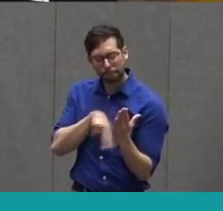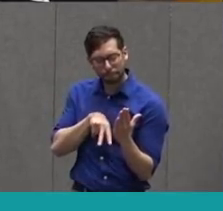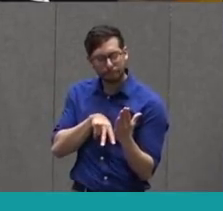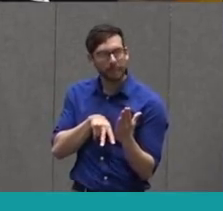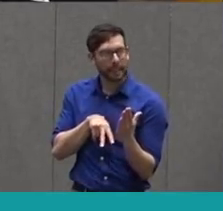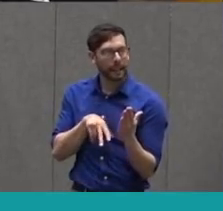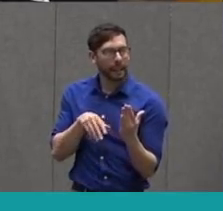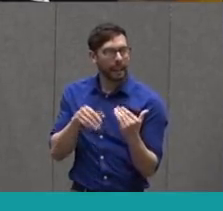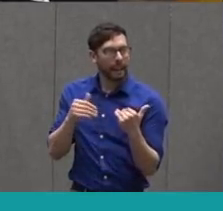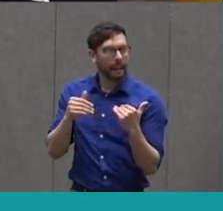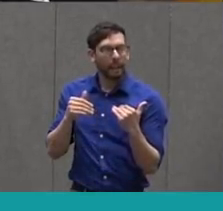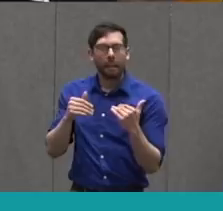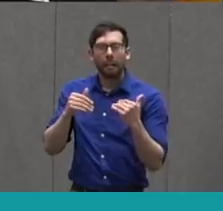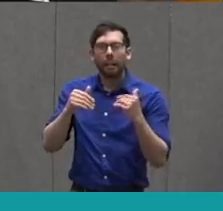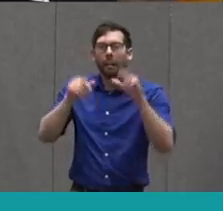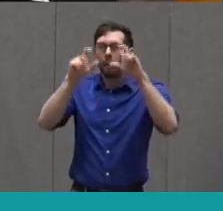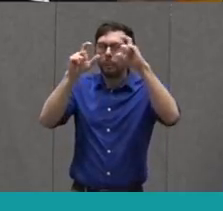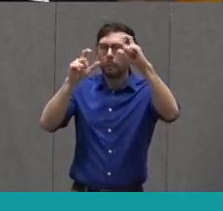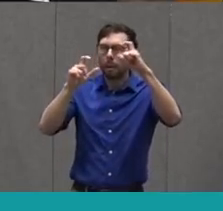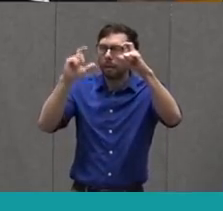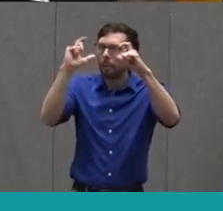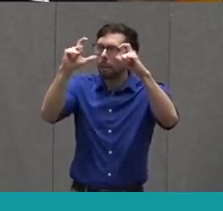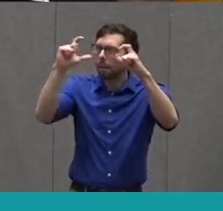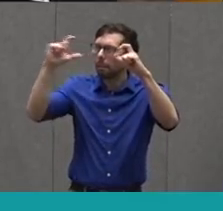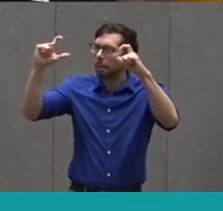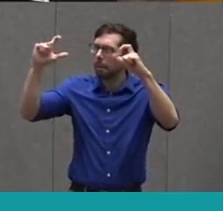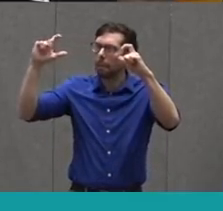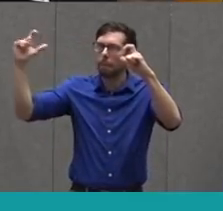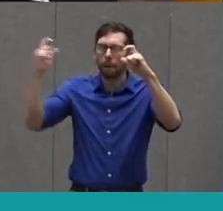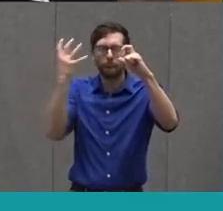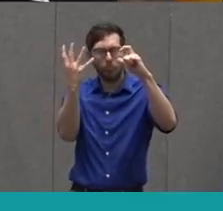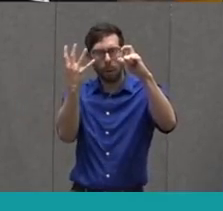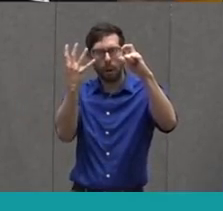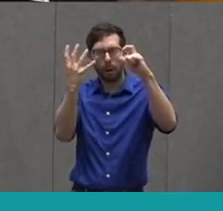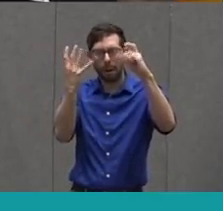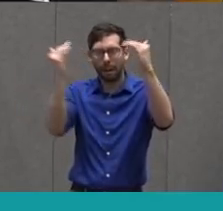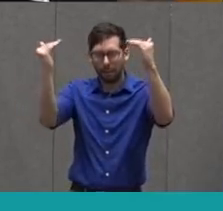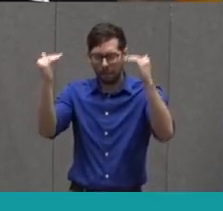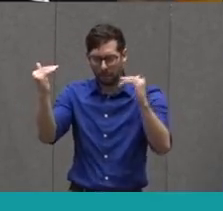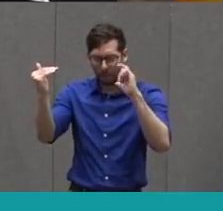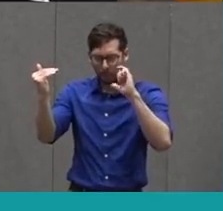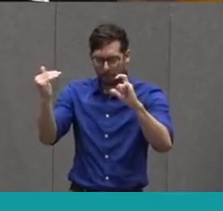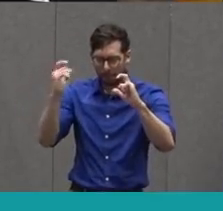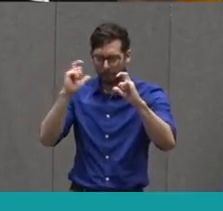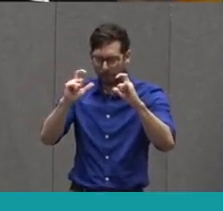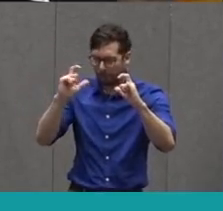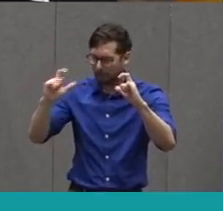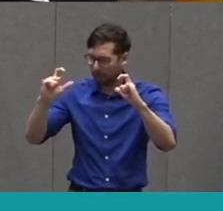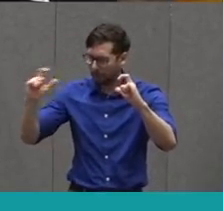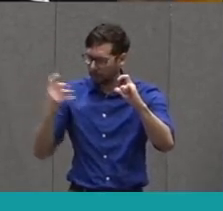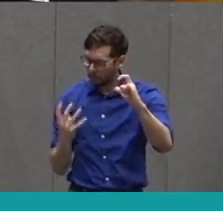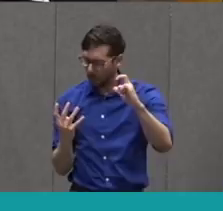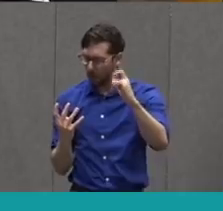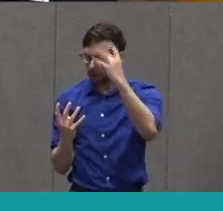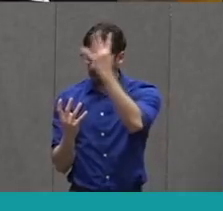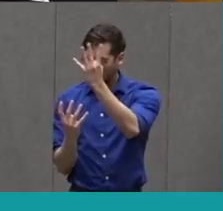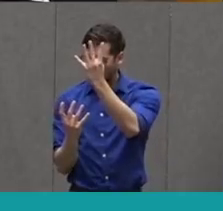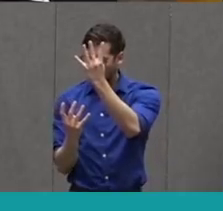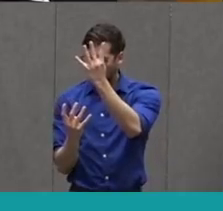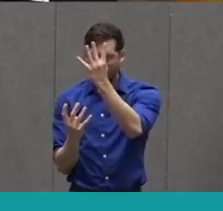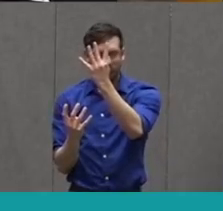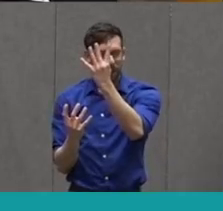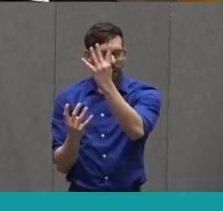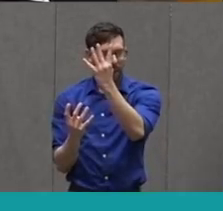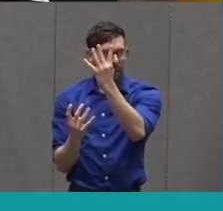four ones across the top and four ones across the bottom. How many of you knew that doubles were